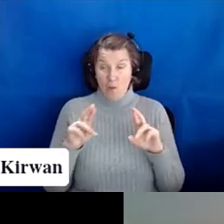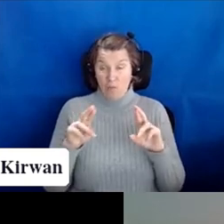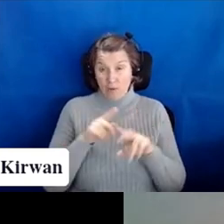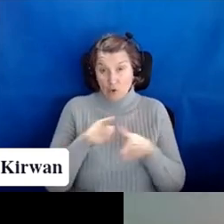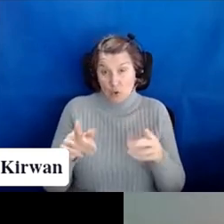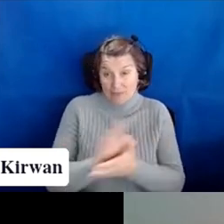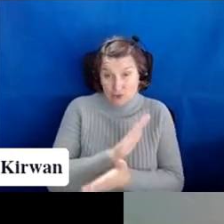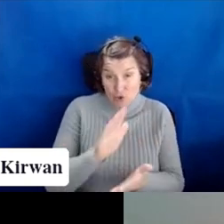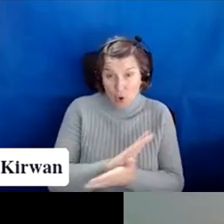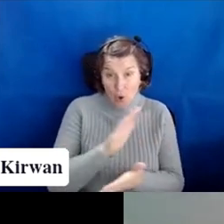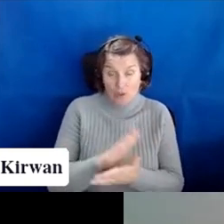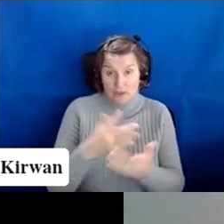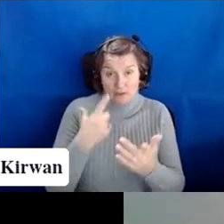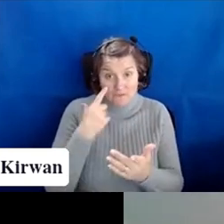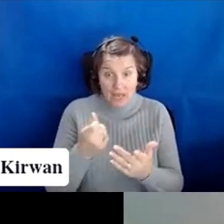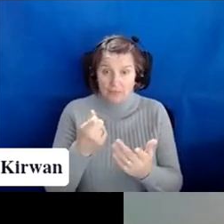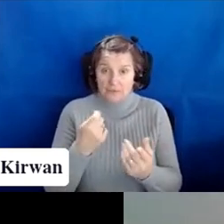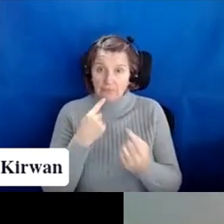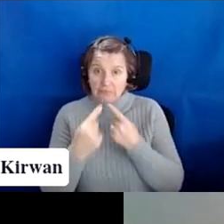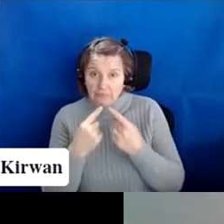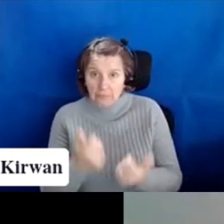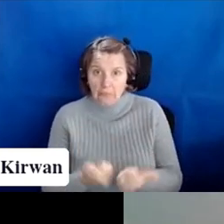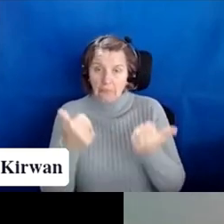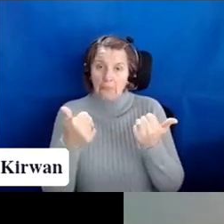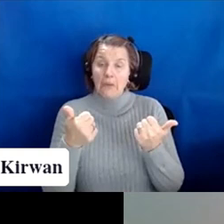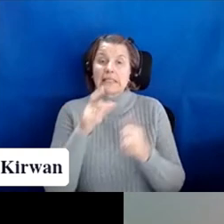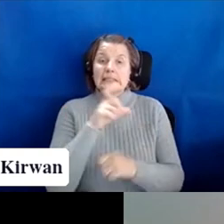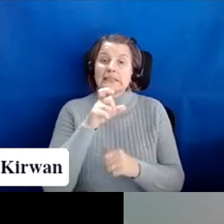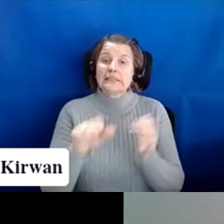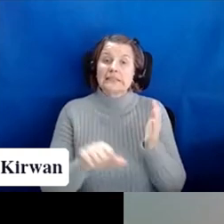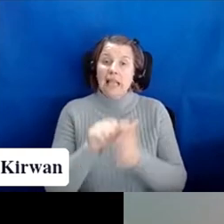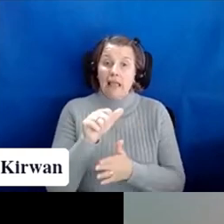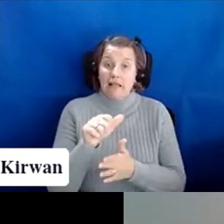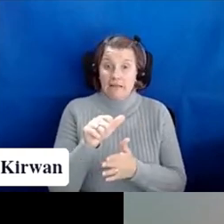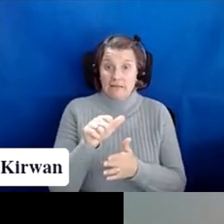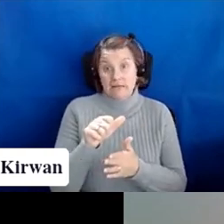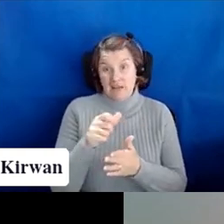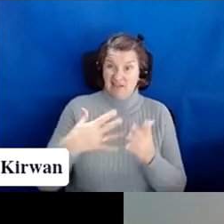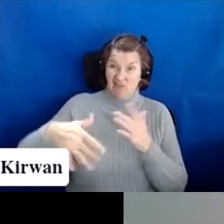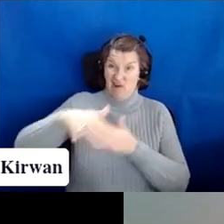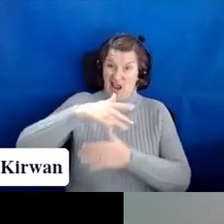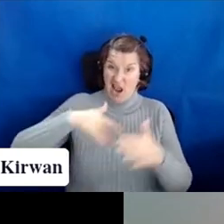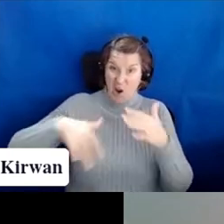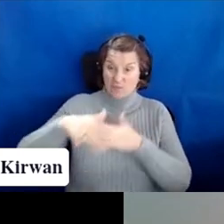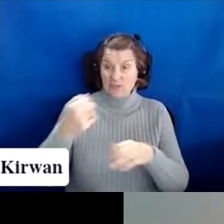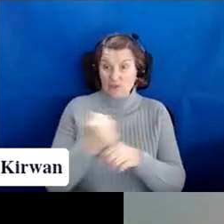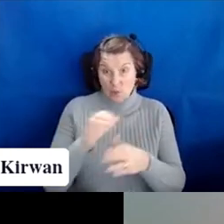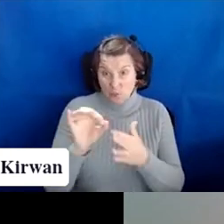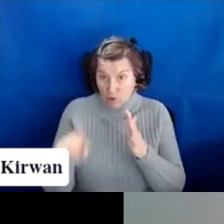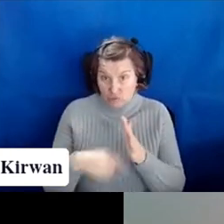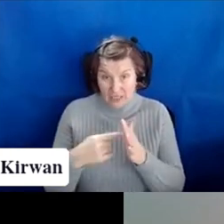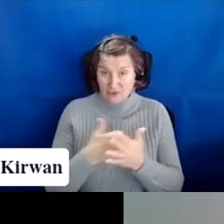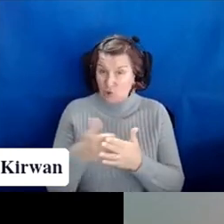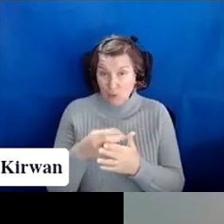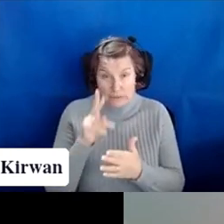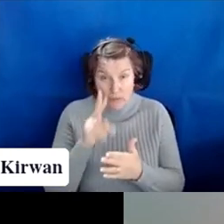it, you found it informative. CC Skills is around, it's doing projects, it's always